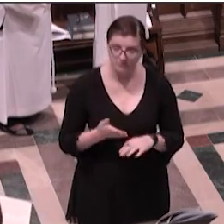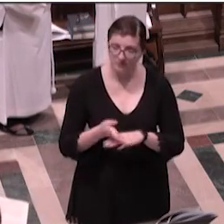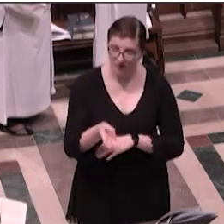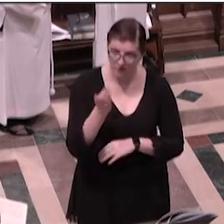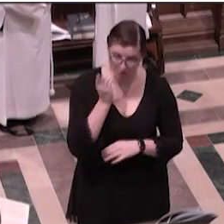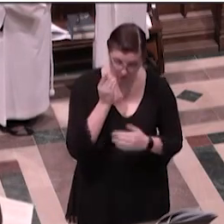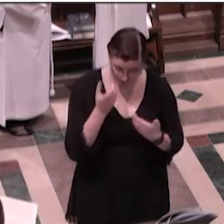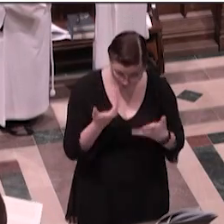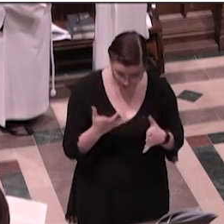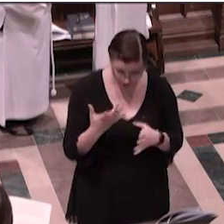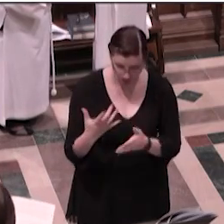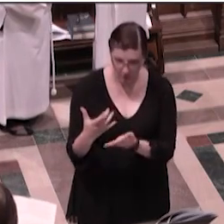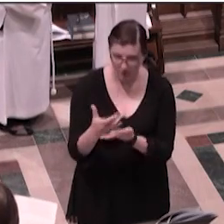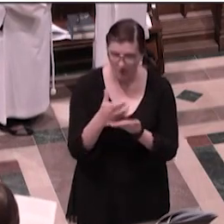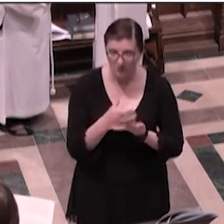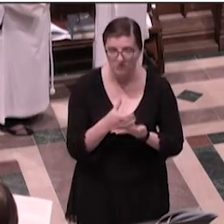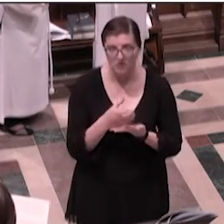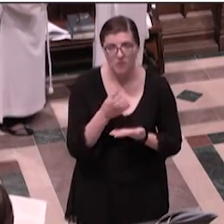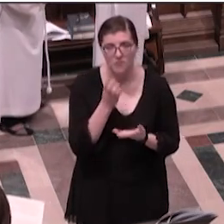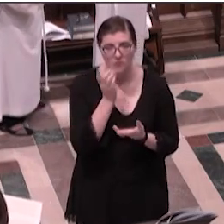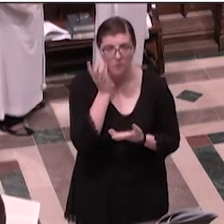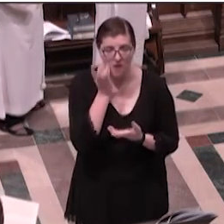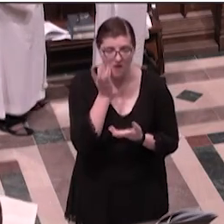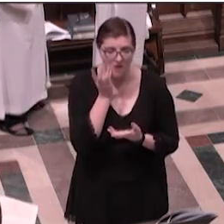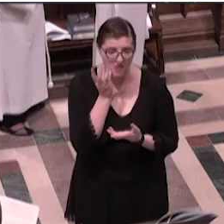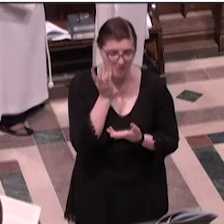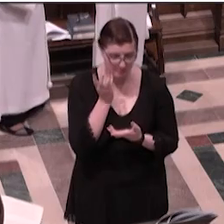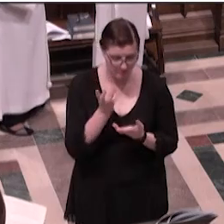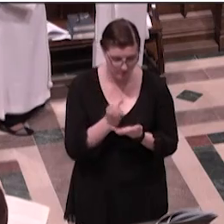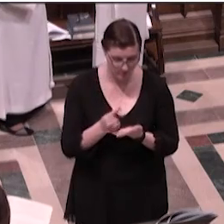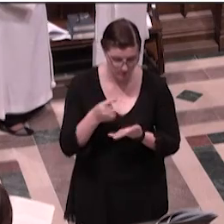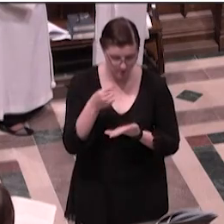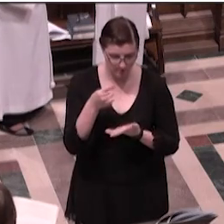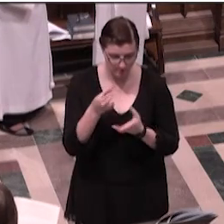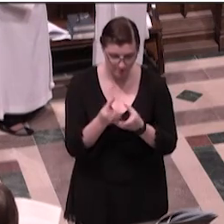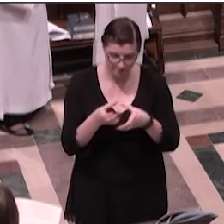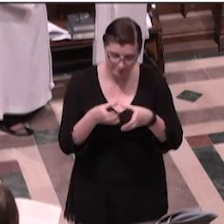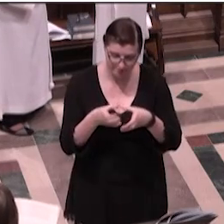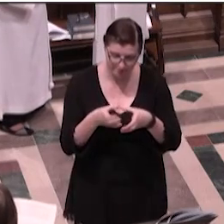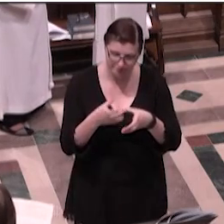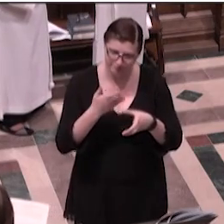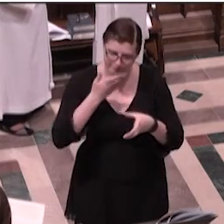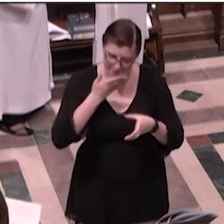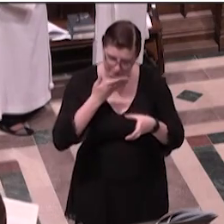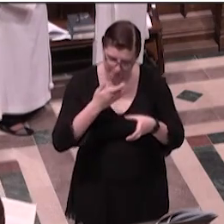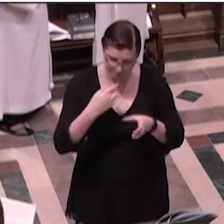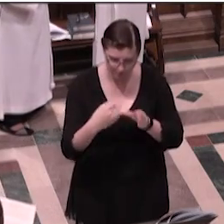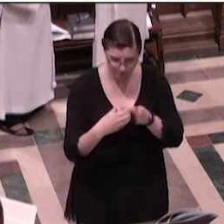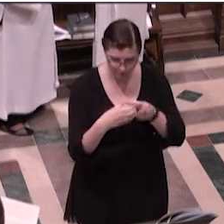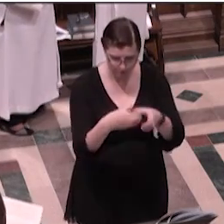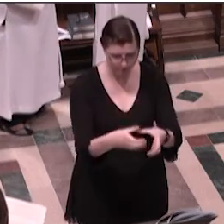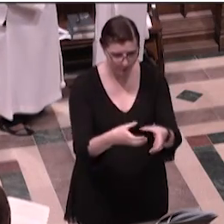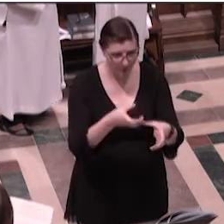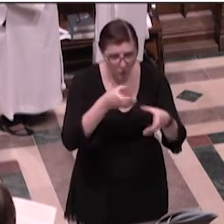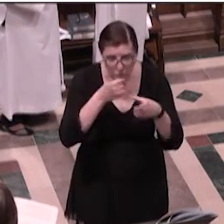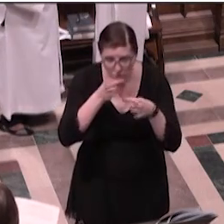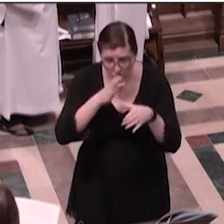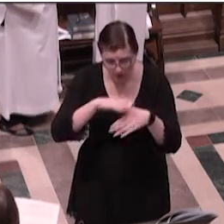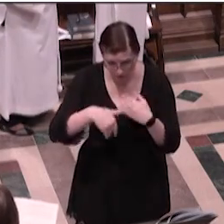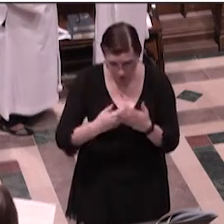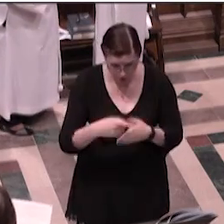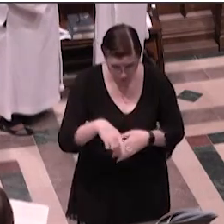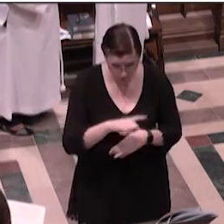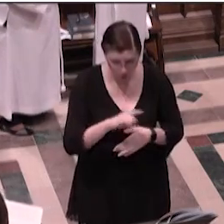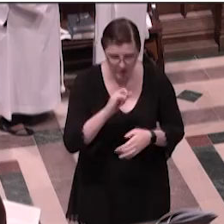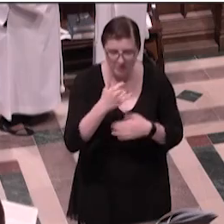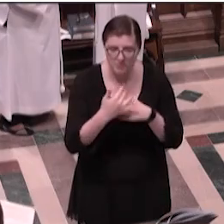After supper, he took the cup of wine. And when he had given thanks, he gave it to them and said, "Drink this, all of you. This is my